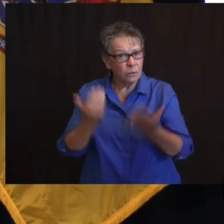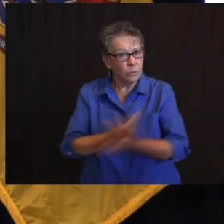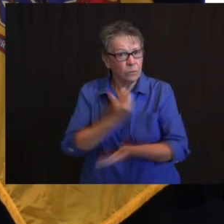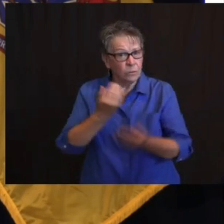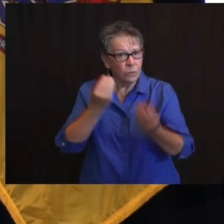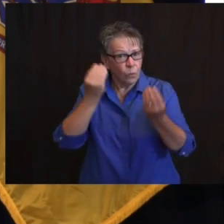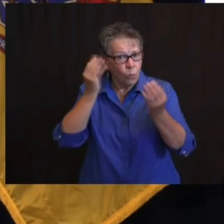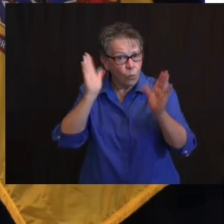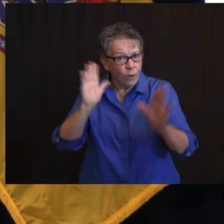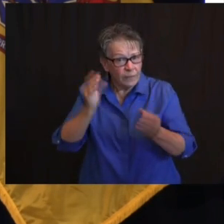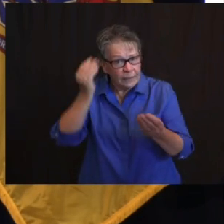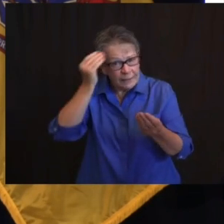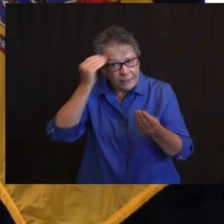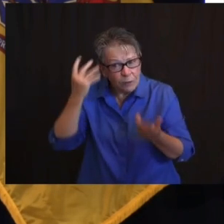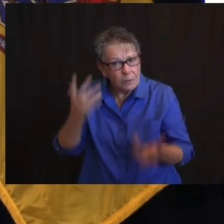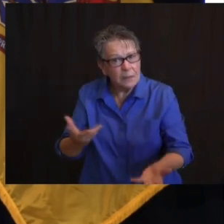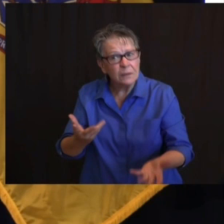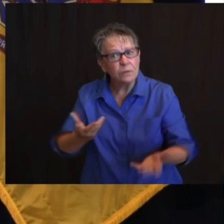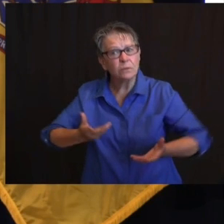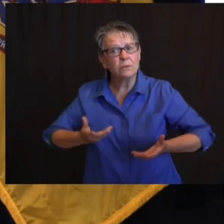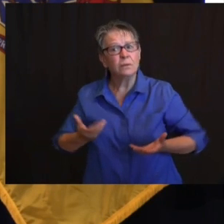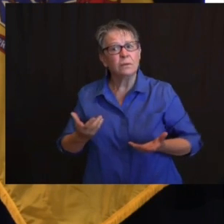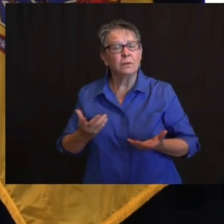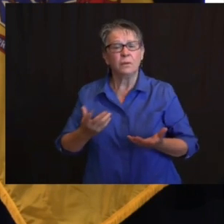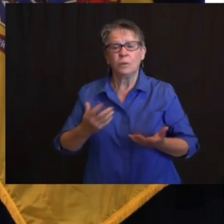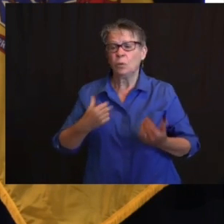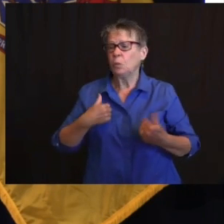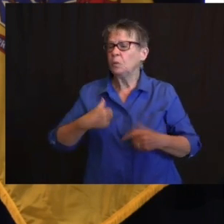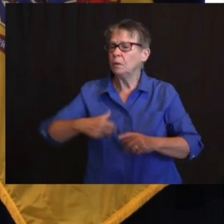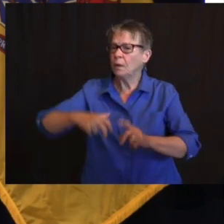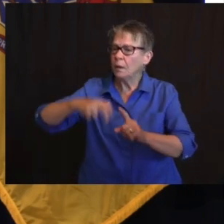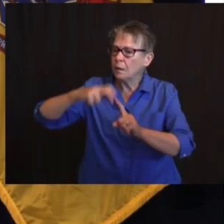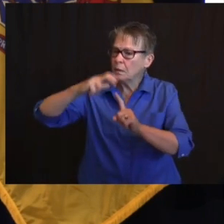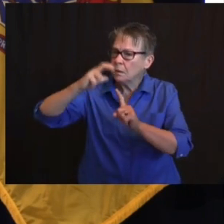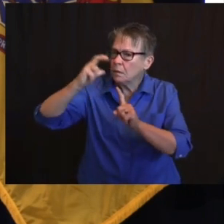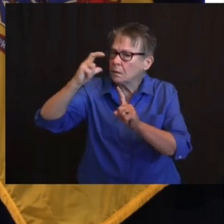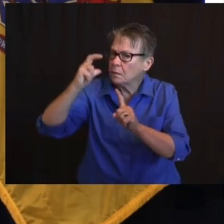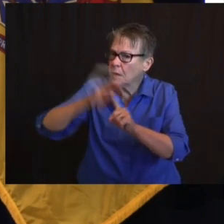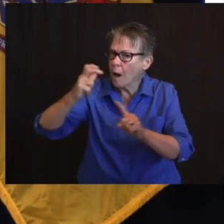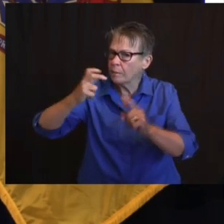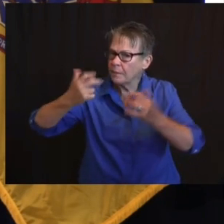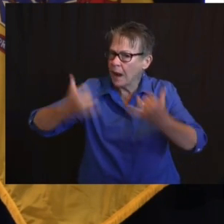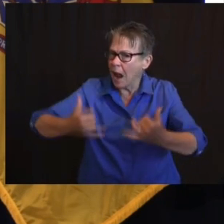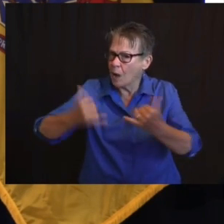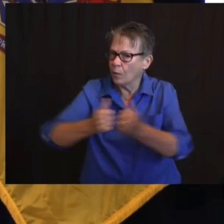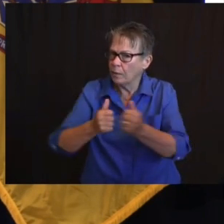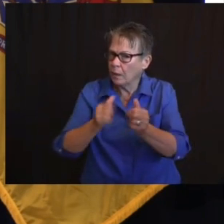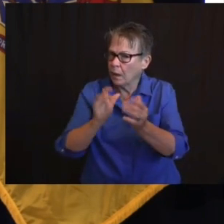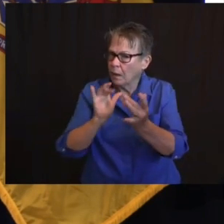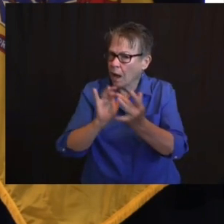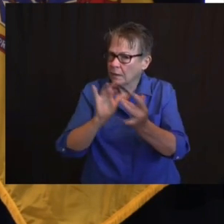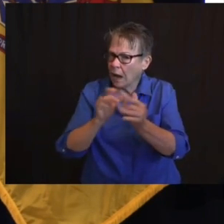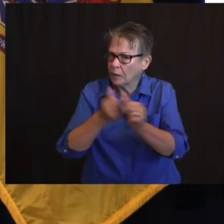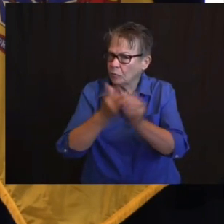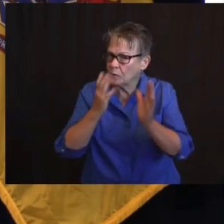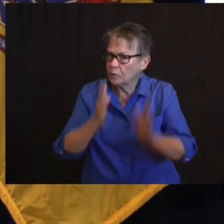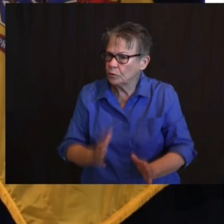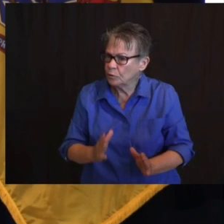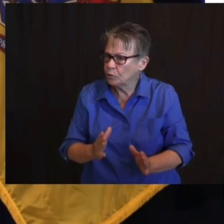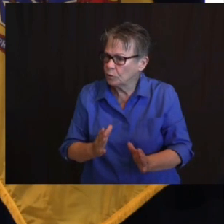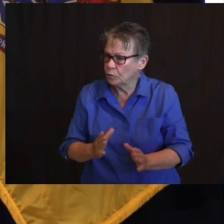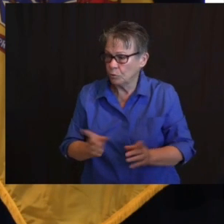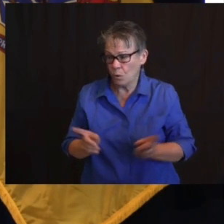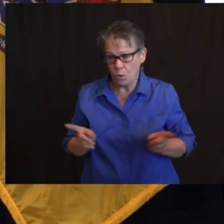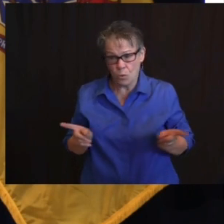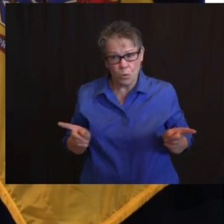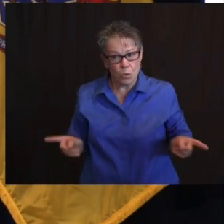one in a nation unique contact tracing approach. And Perry and Deandra will be with us for questions if you have any.